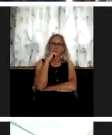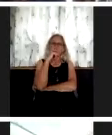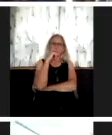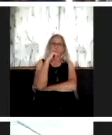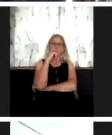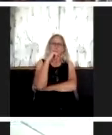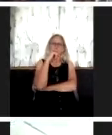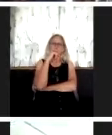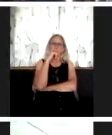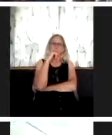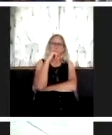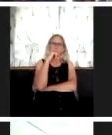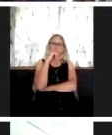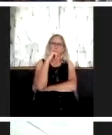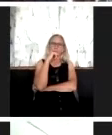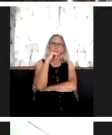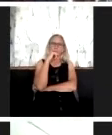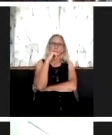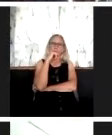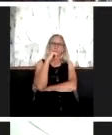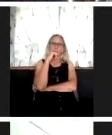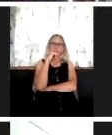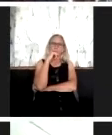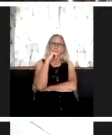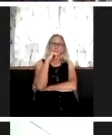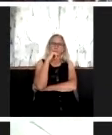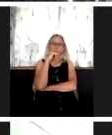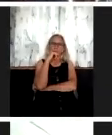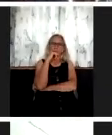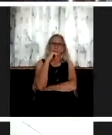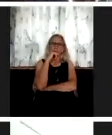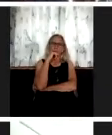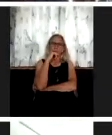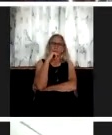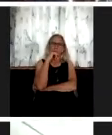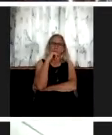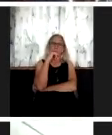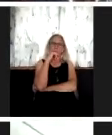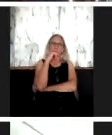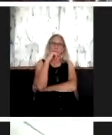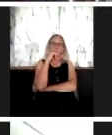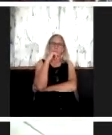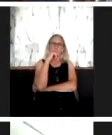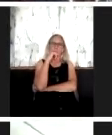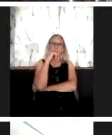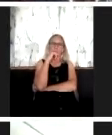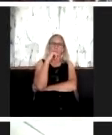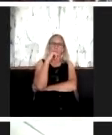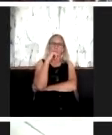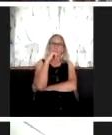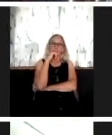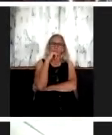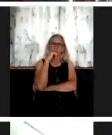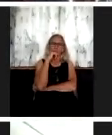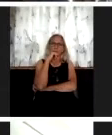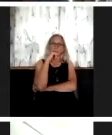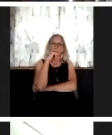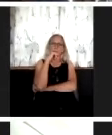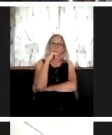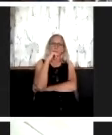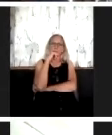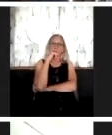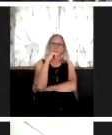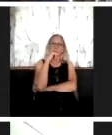on his side. The sixth reason, purpose is the reason God sent you to this planet Earth. I mentioned it